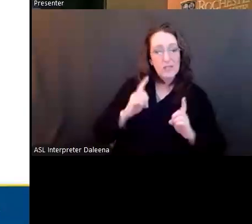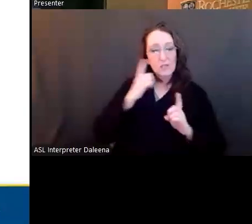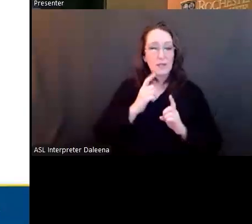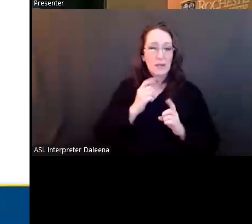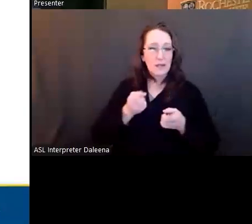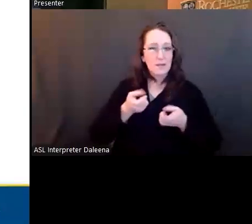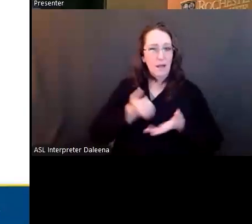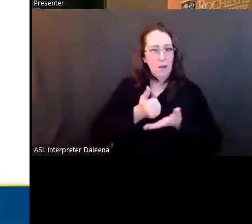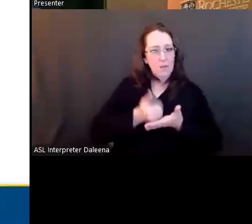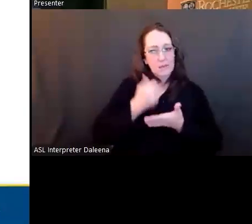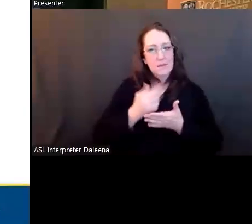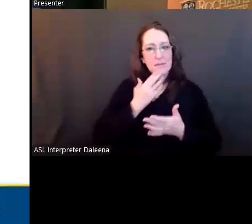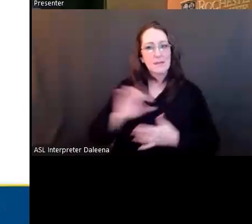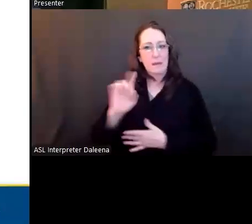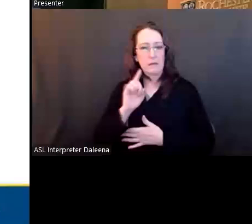management.